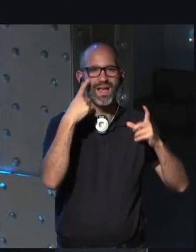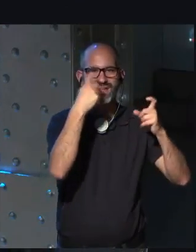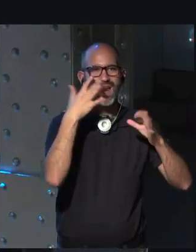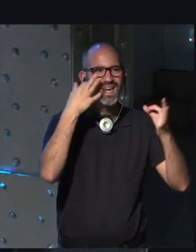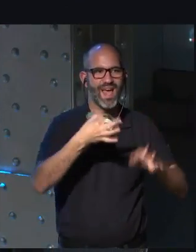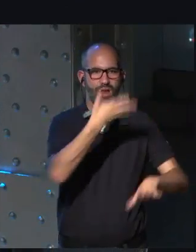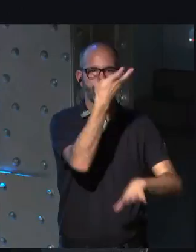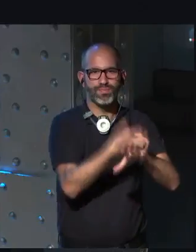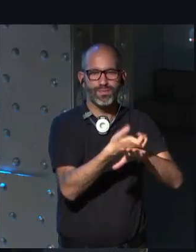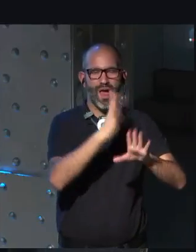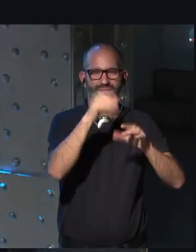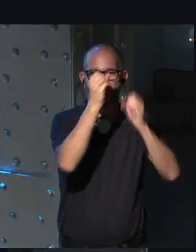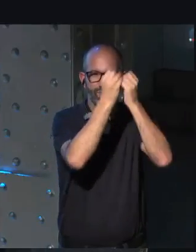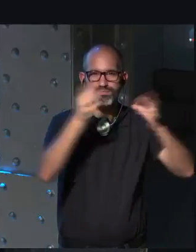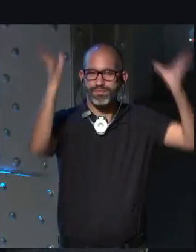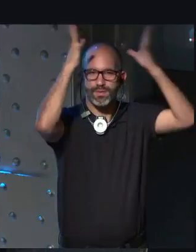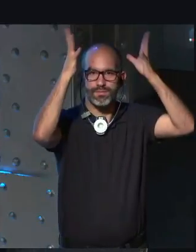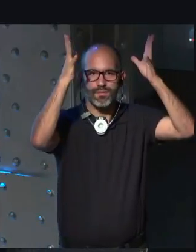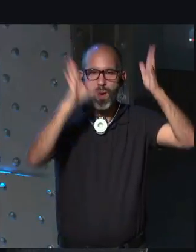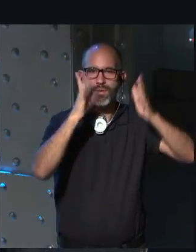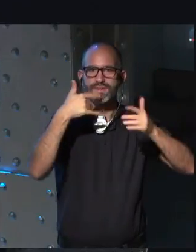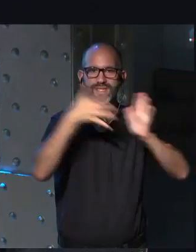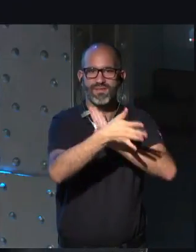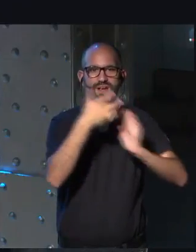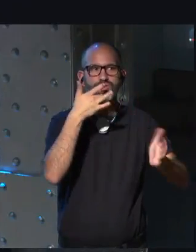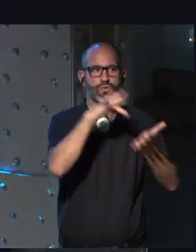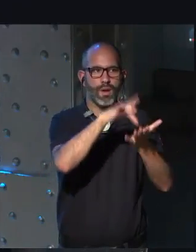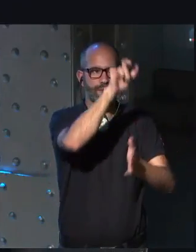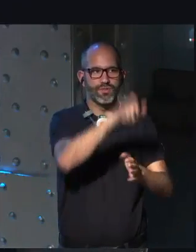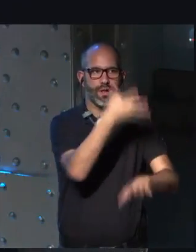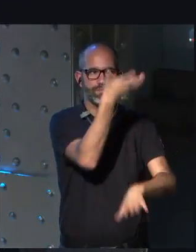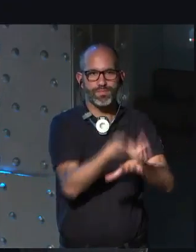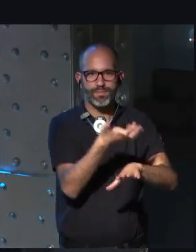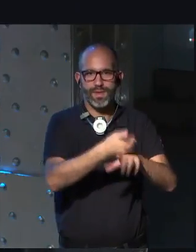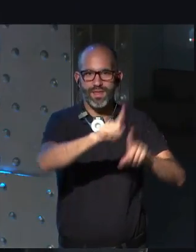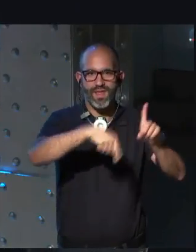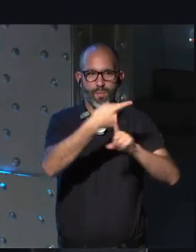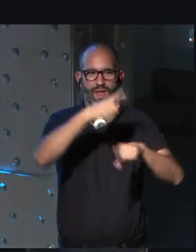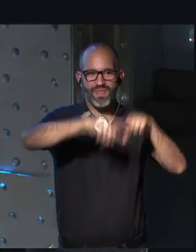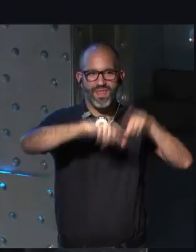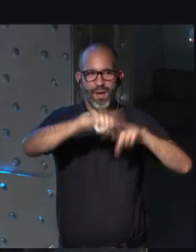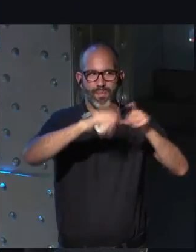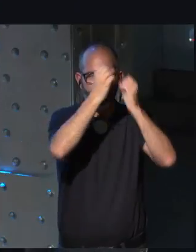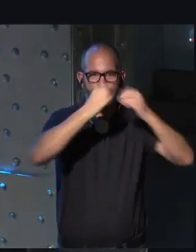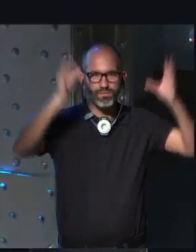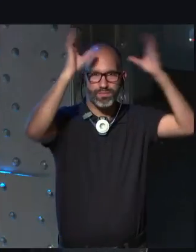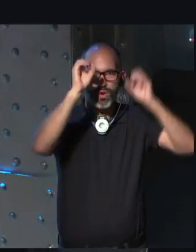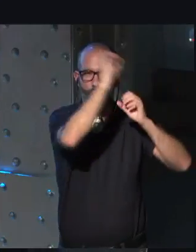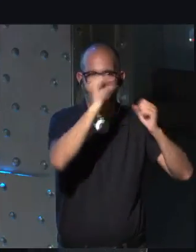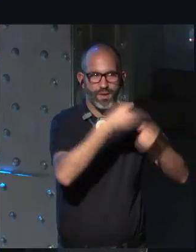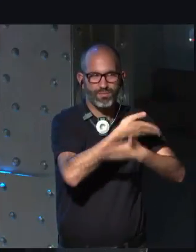capture of an event, it becomes something abstract. So I think that precisely what music of our time